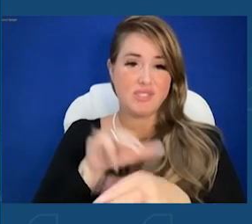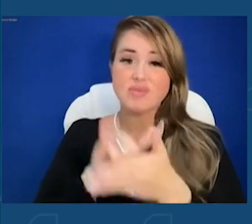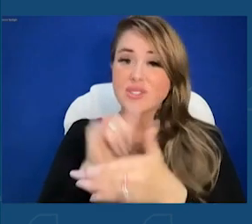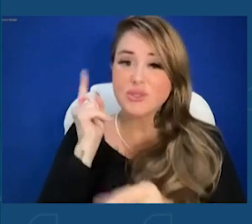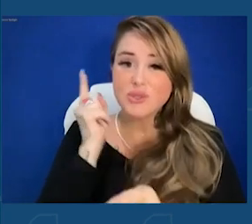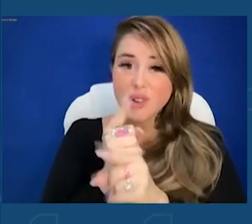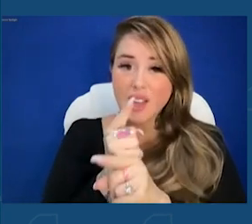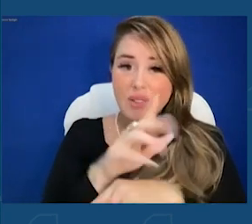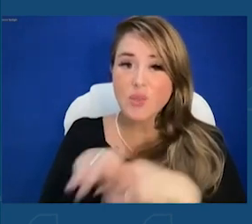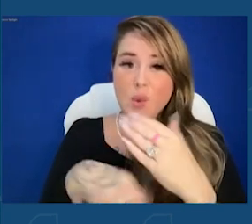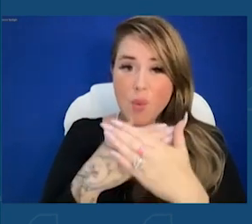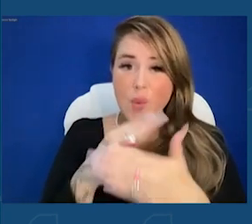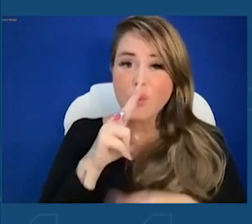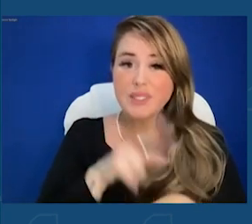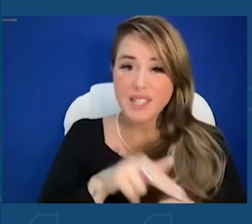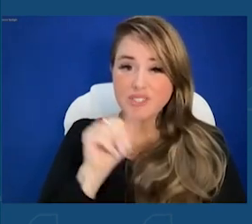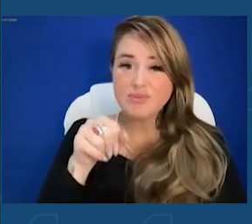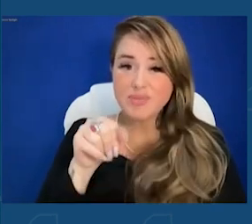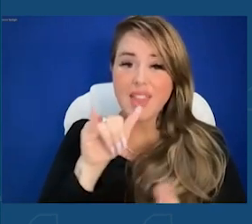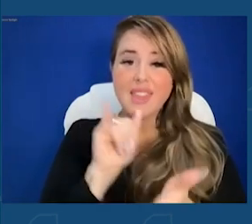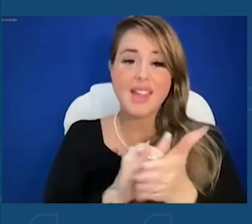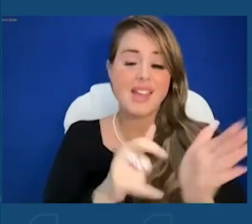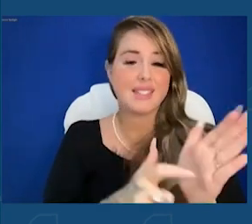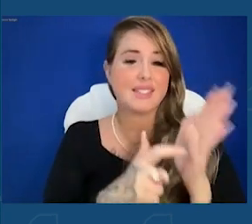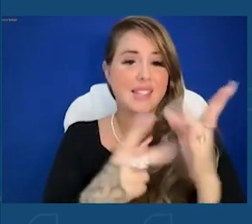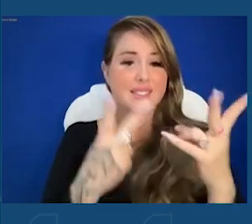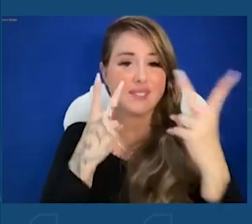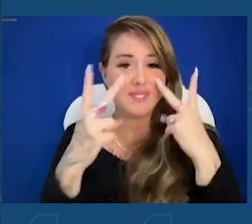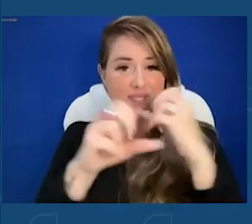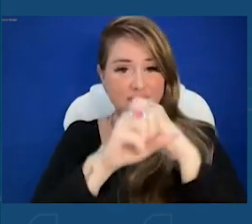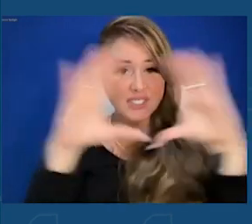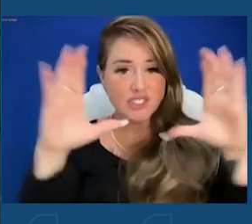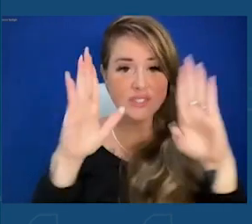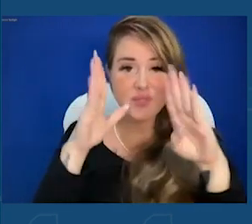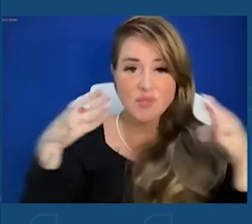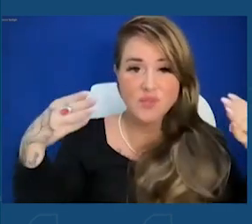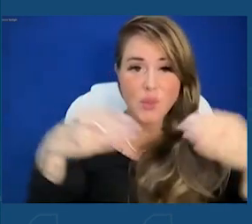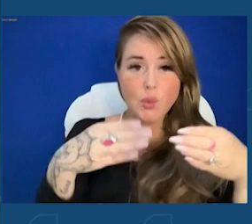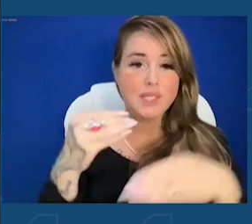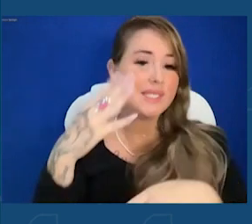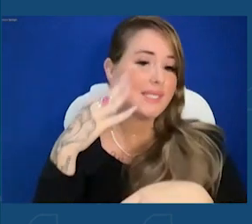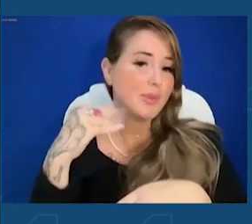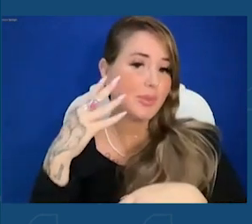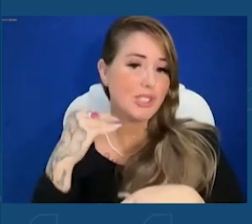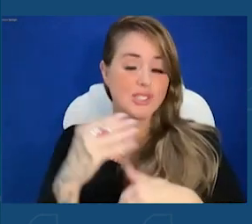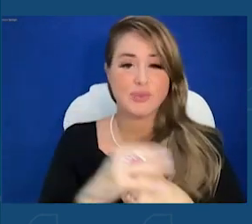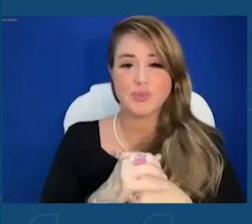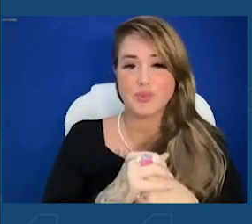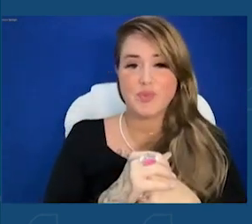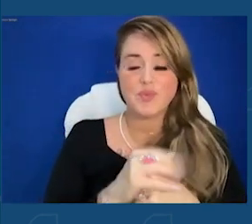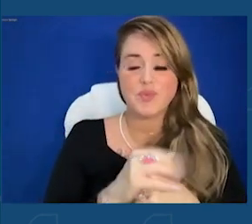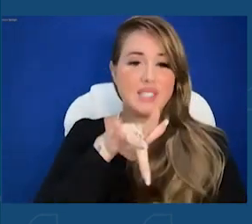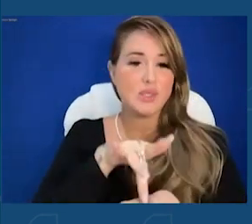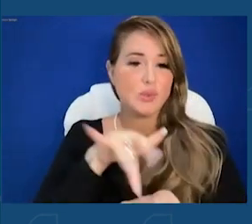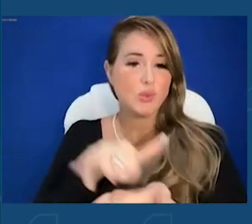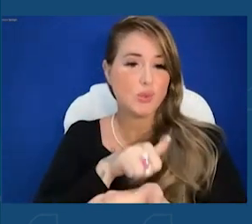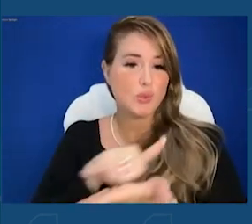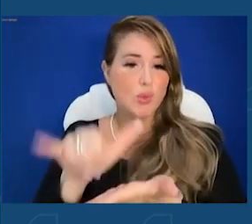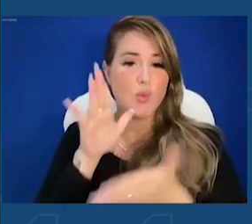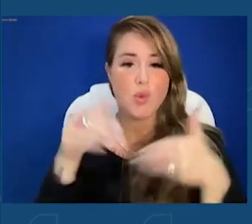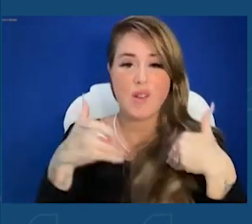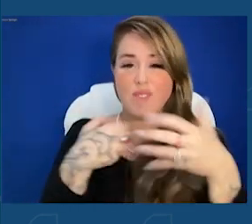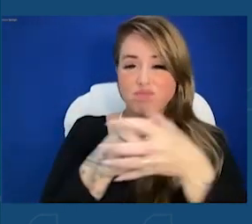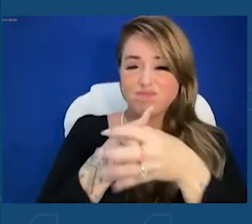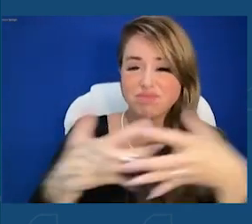nation. That takes vision, focus, and experience. Central New York will have growth for